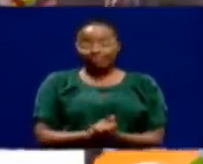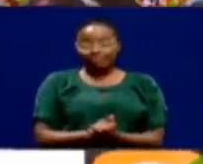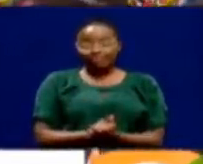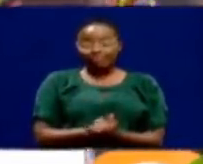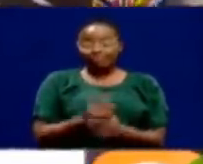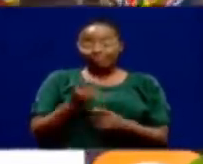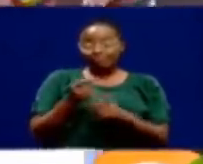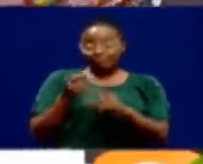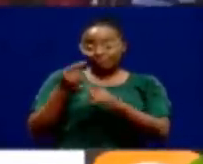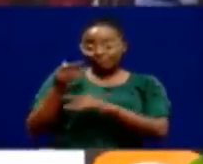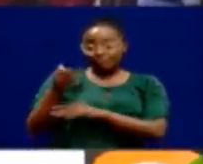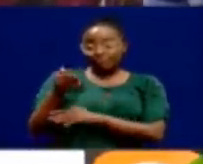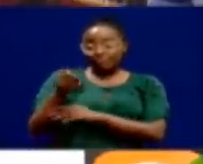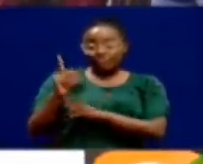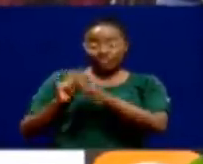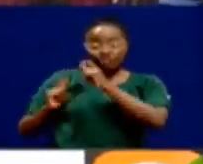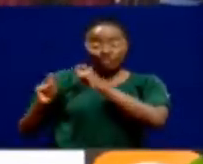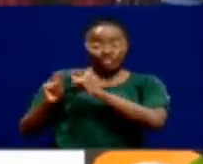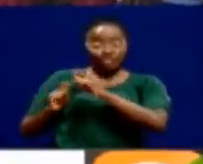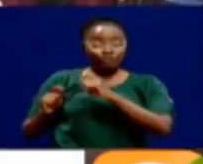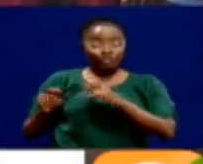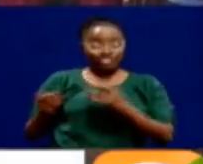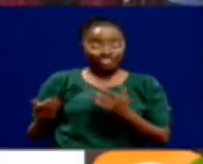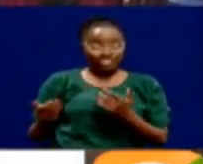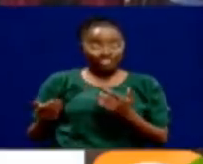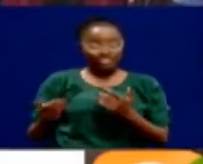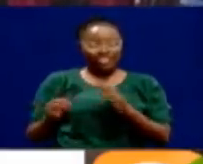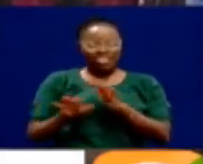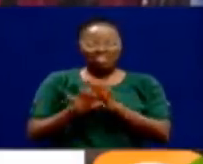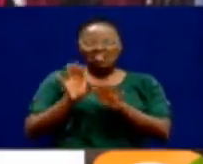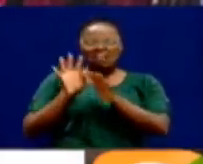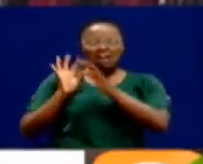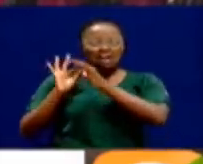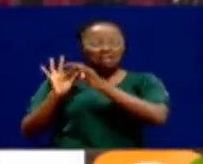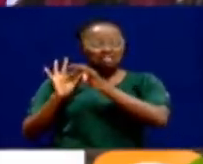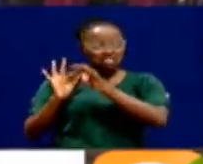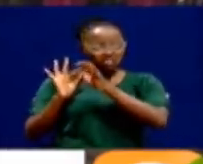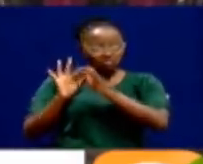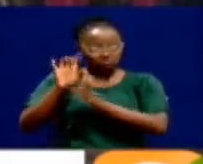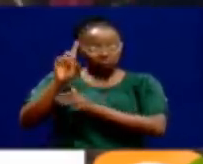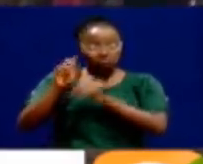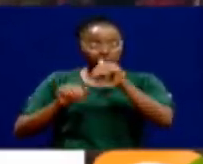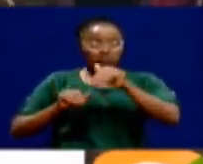For here, tradition is everything.